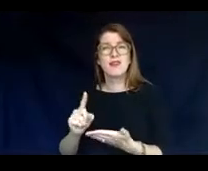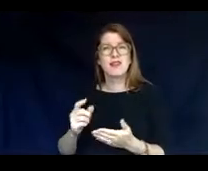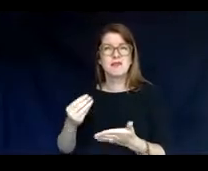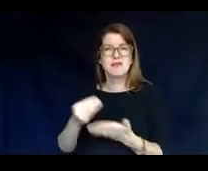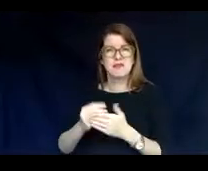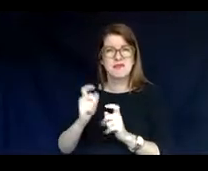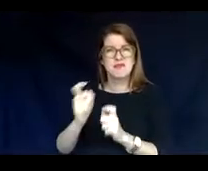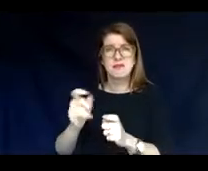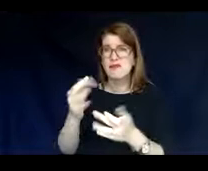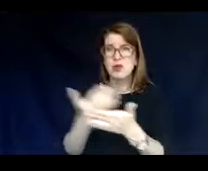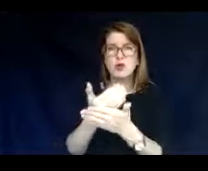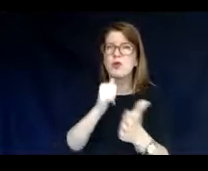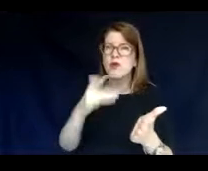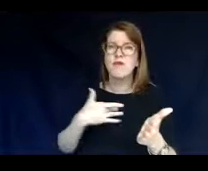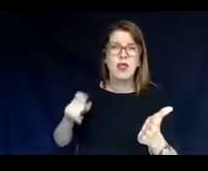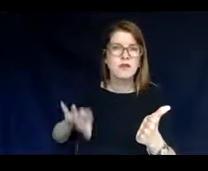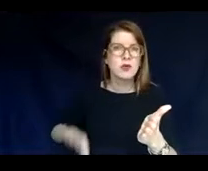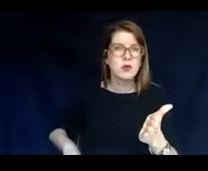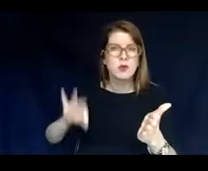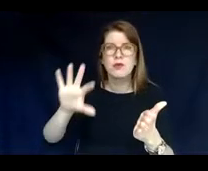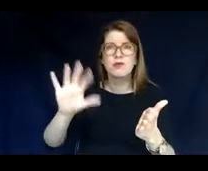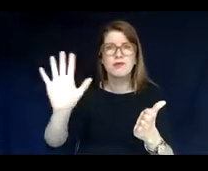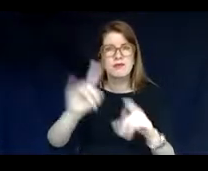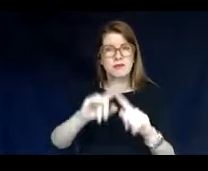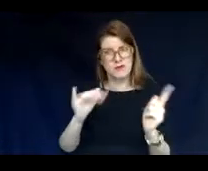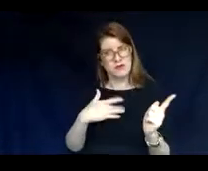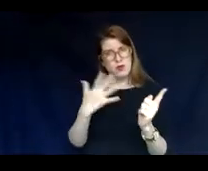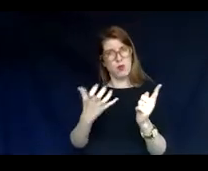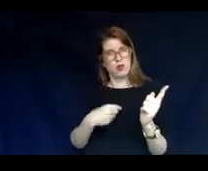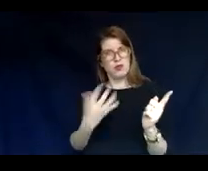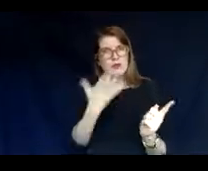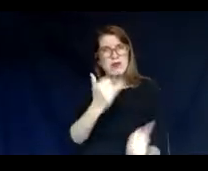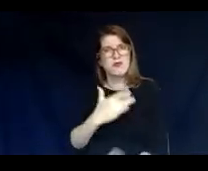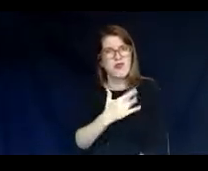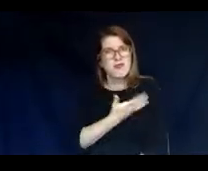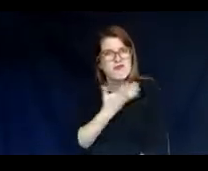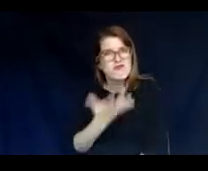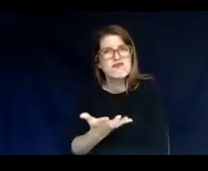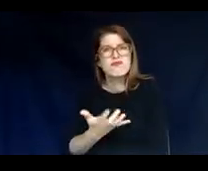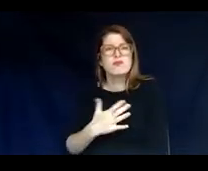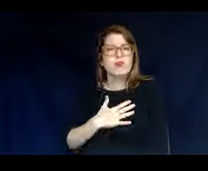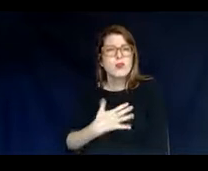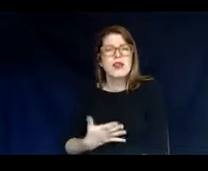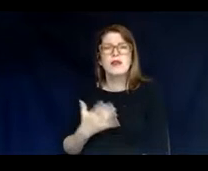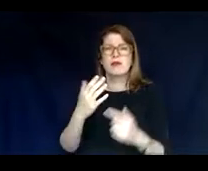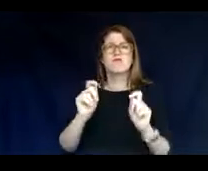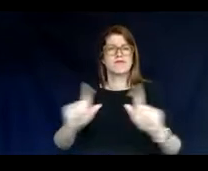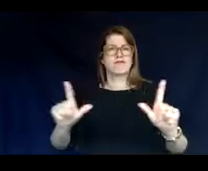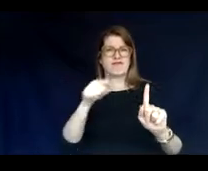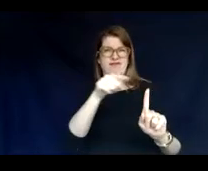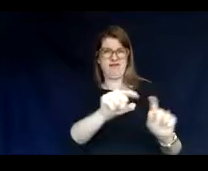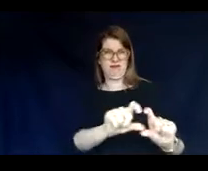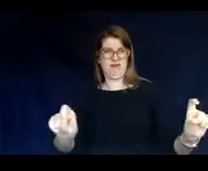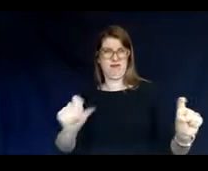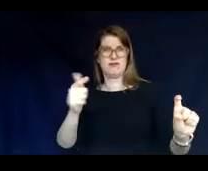please feel no obligation whatsoever to give. But if you feel like giving out of a heart of generosity, then we want to encourage you to go to gatewaychurch.com,